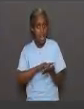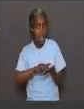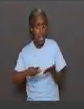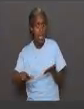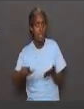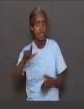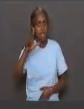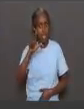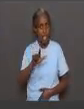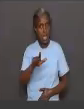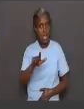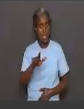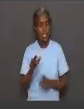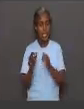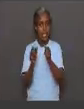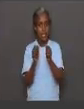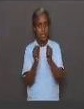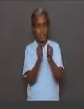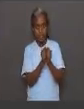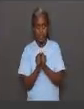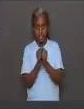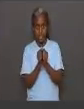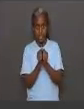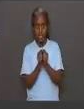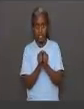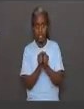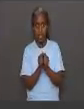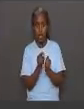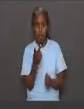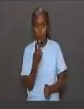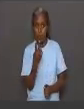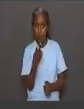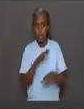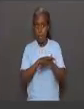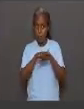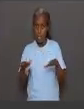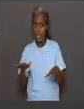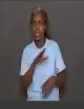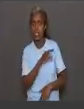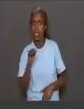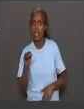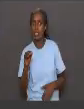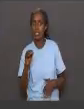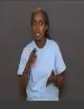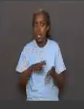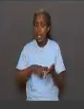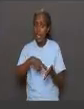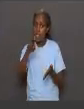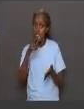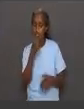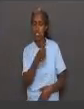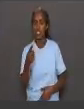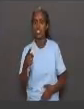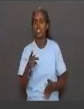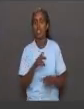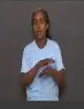line L intersecting both planes and a region on